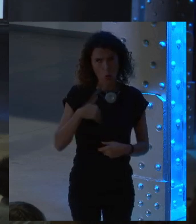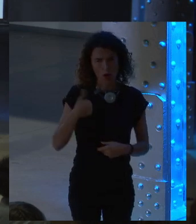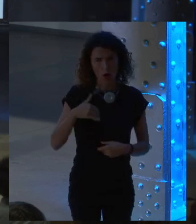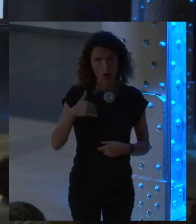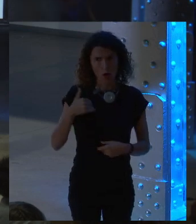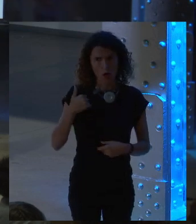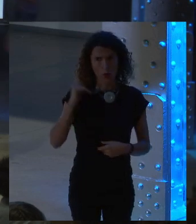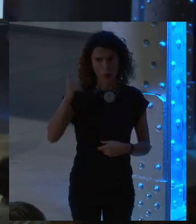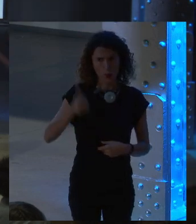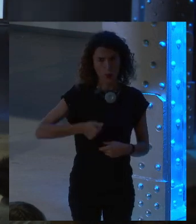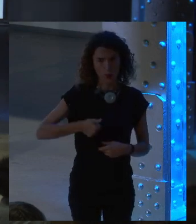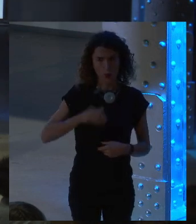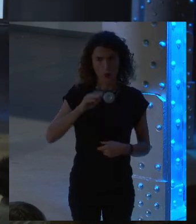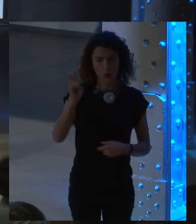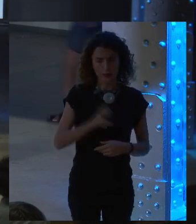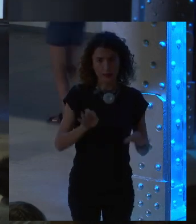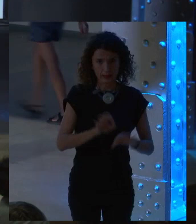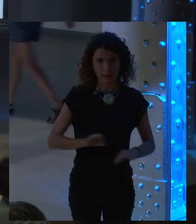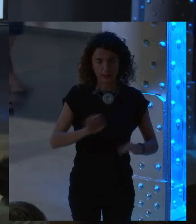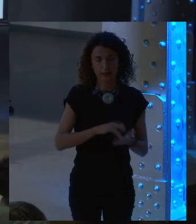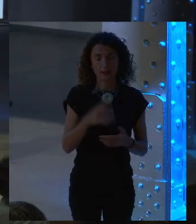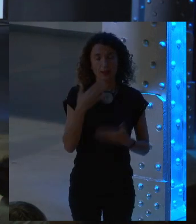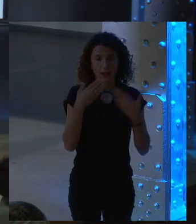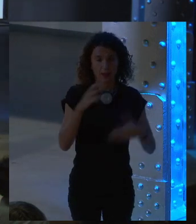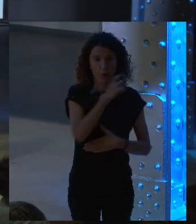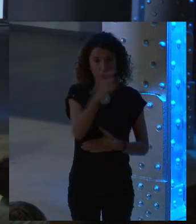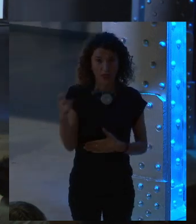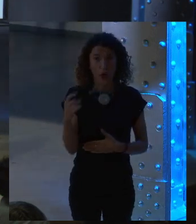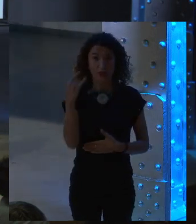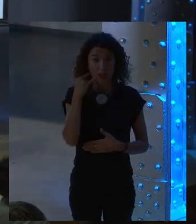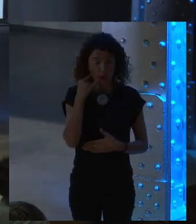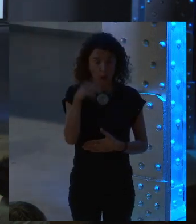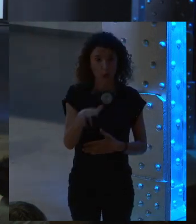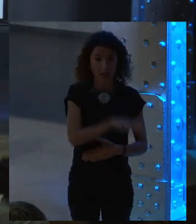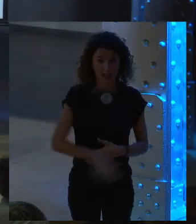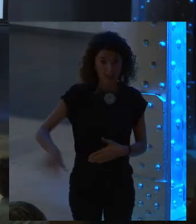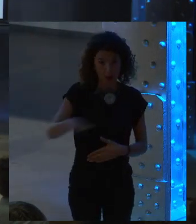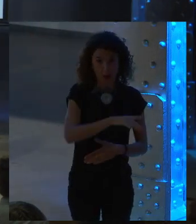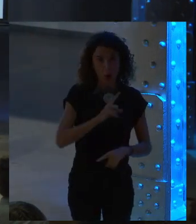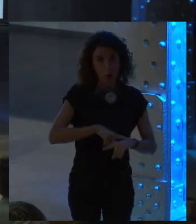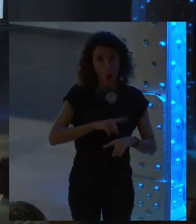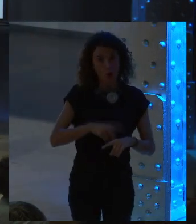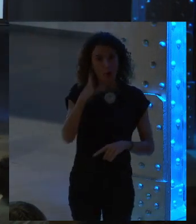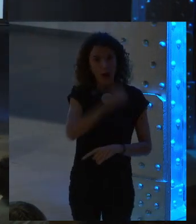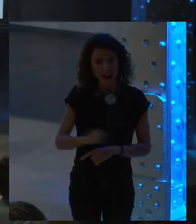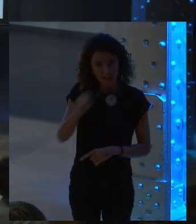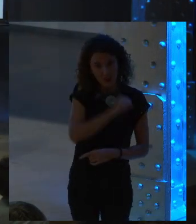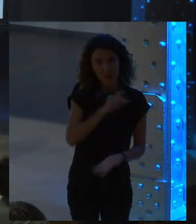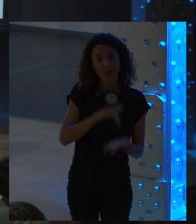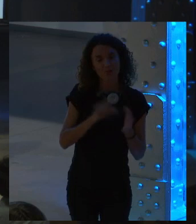us to Spain, because it's been quite some time since she last came to Spain, and thanks to the Fundación